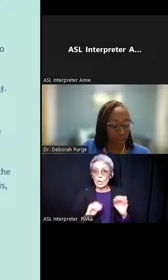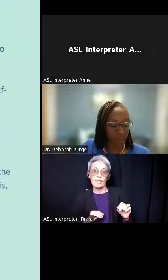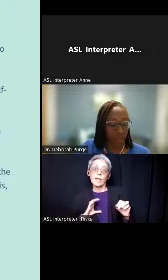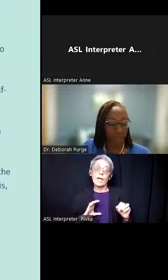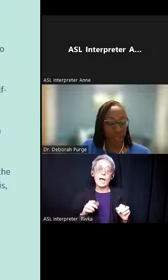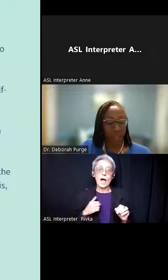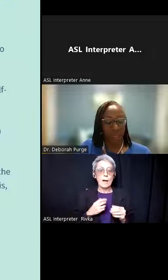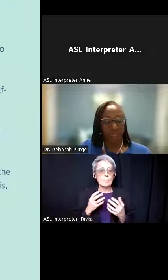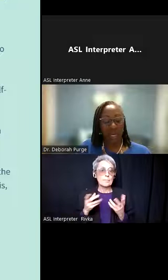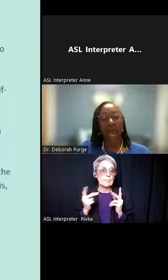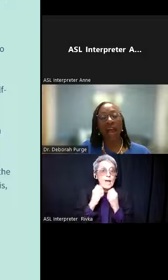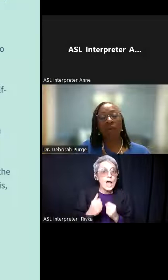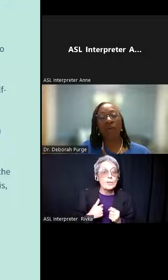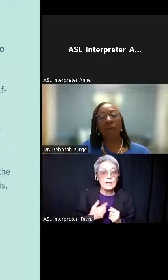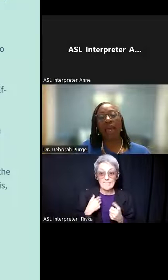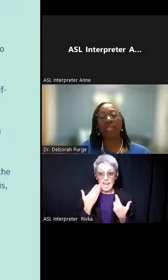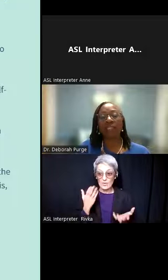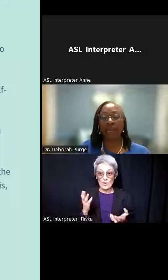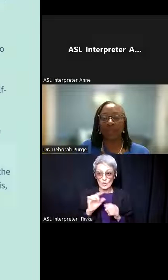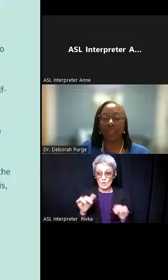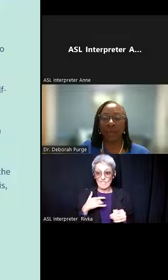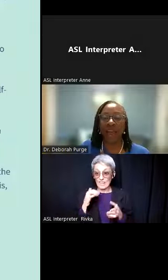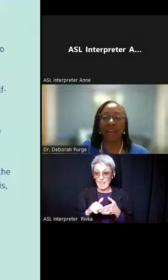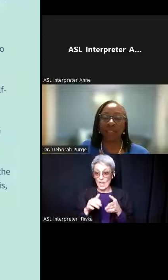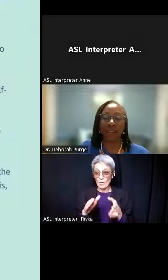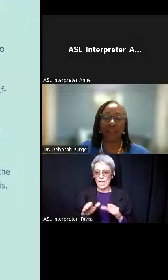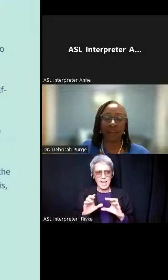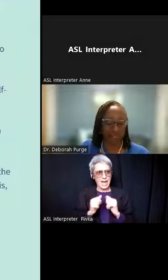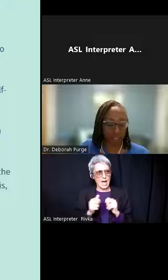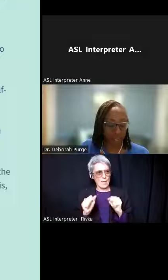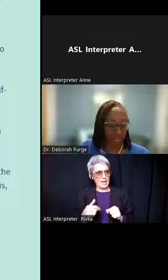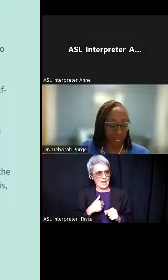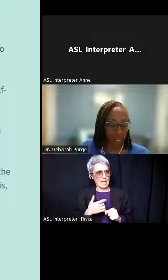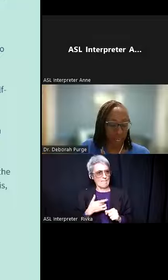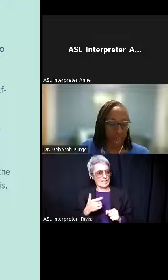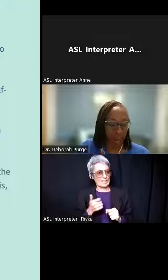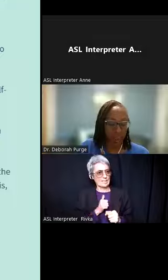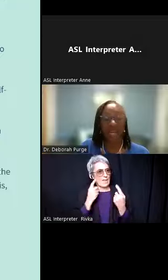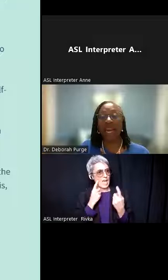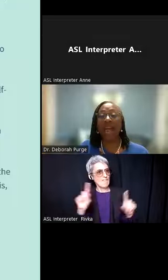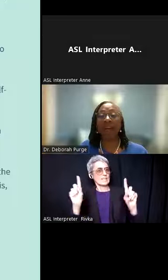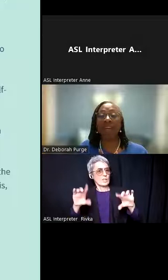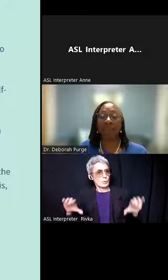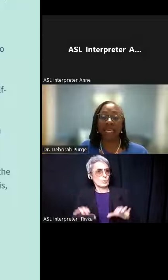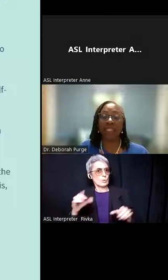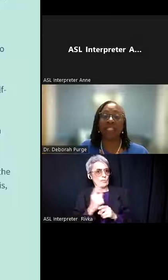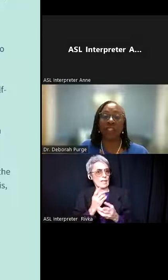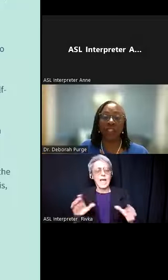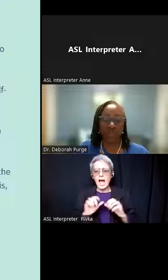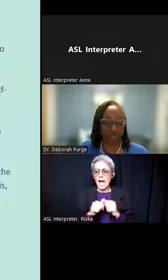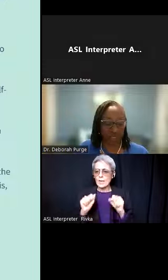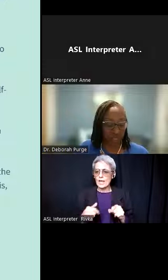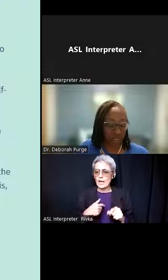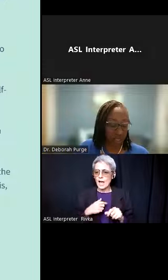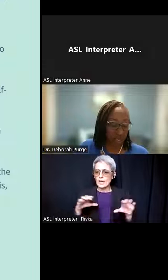valued, then how do you expect me to have self-efficacy? How then can I have the ability to